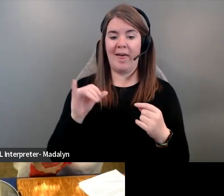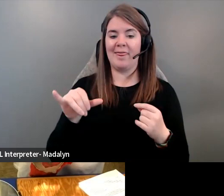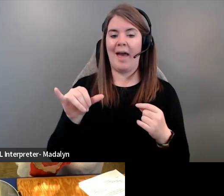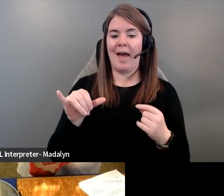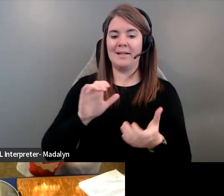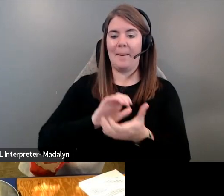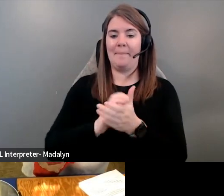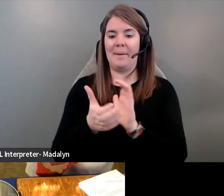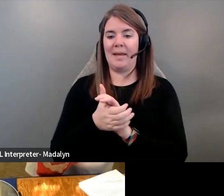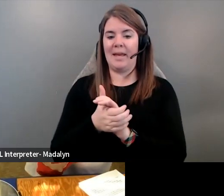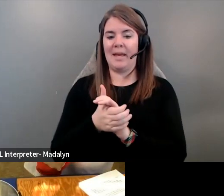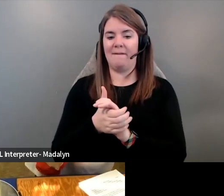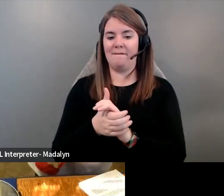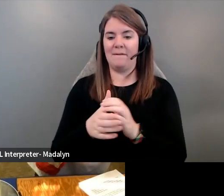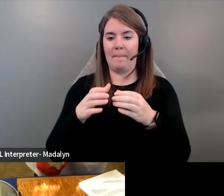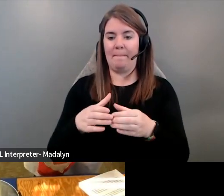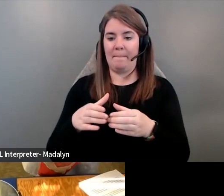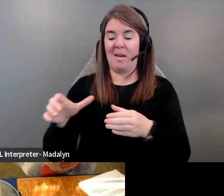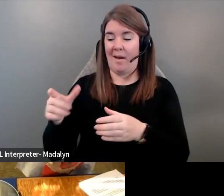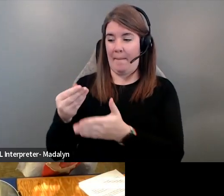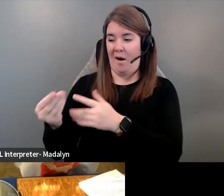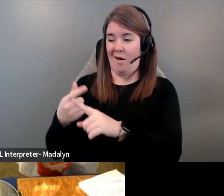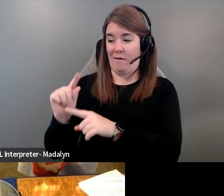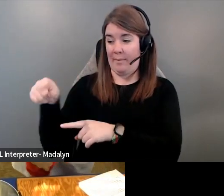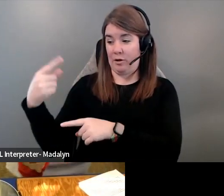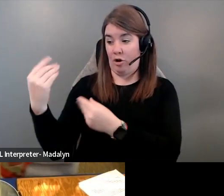at the dollar store. We're going to add one of those.